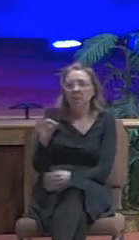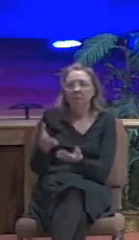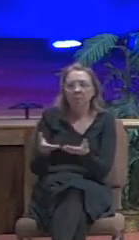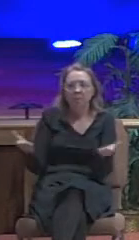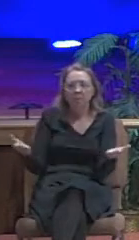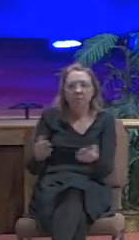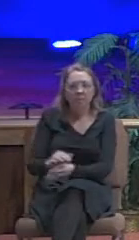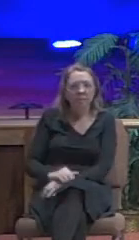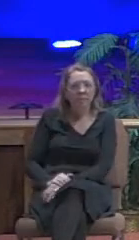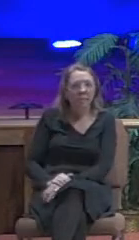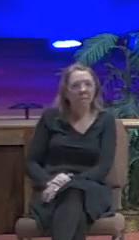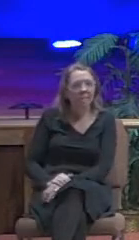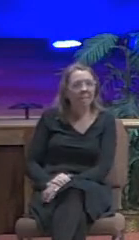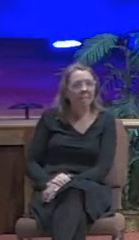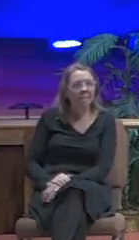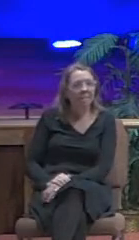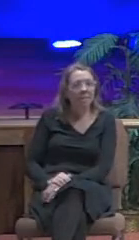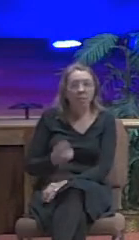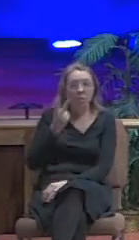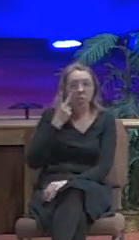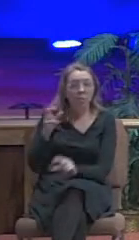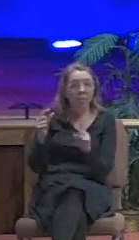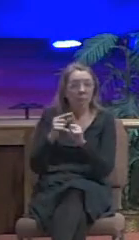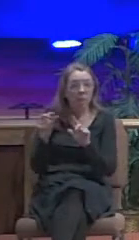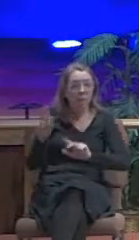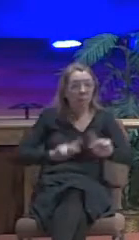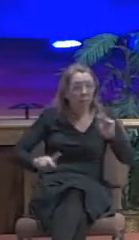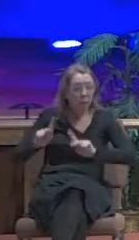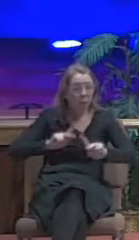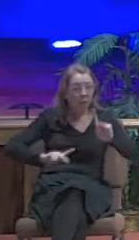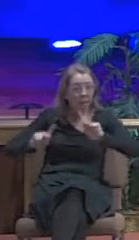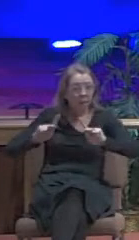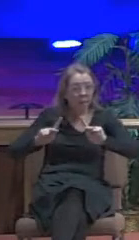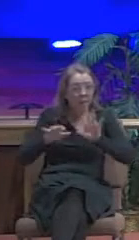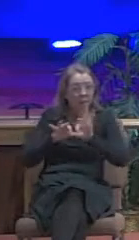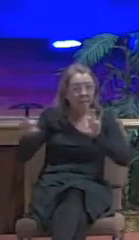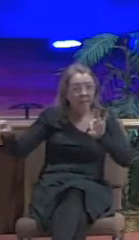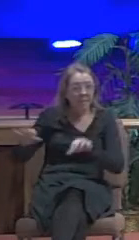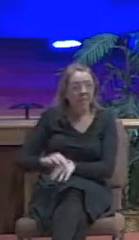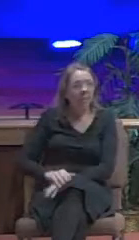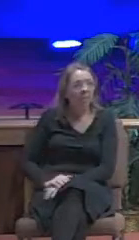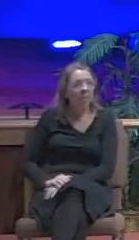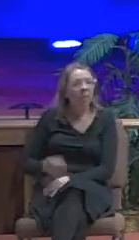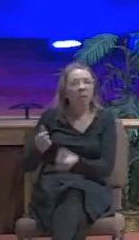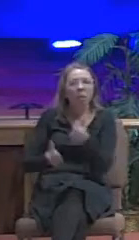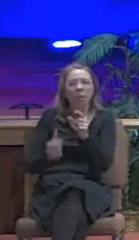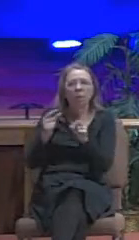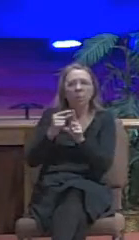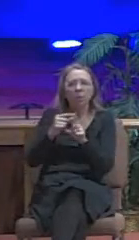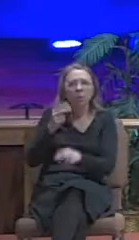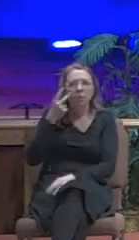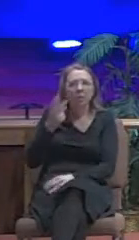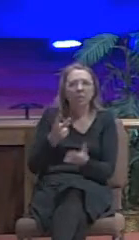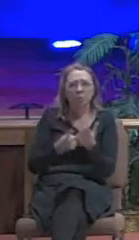Anybody see the word people anywhere in that sentence? What word do you see twice on that screen?